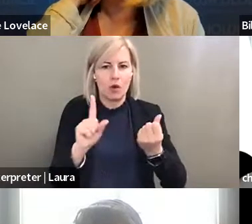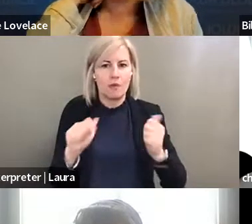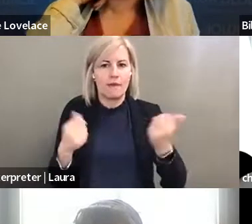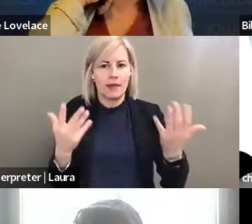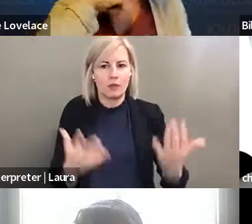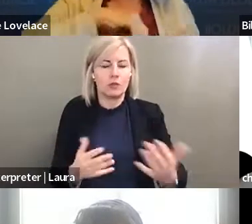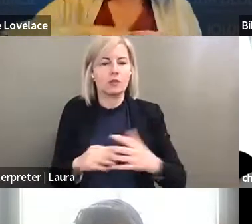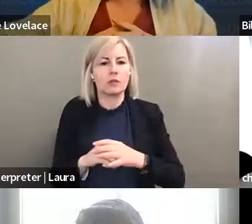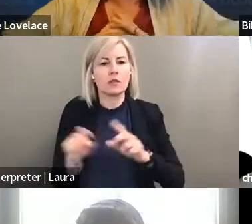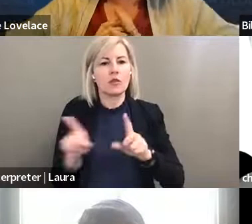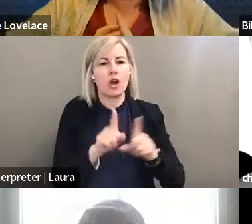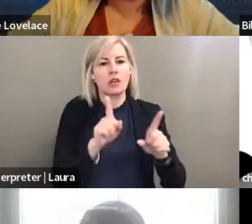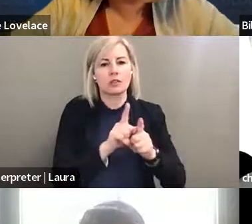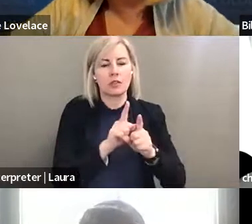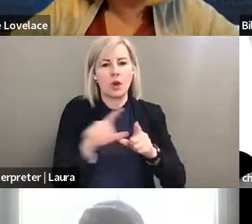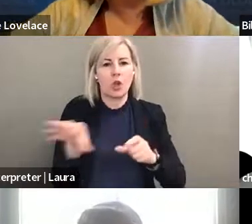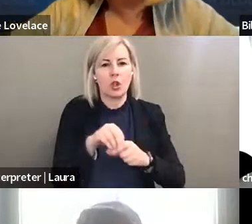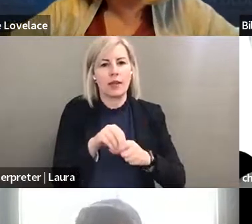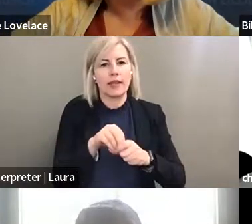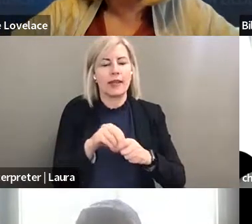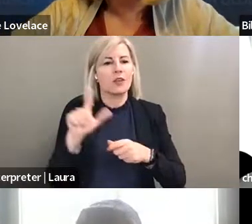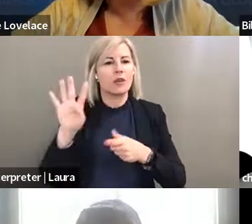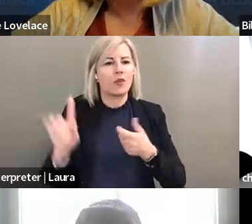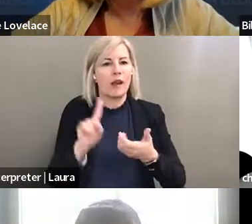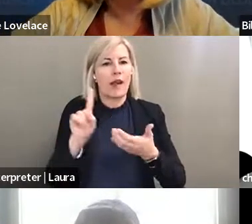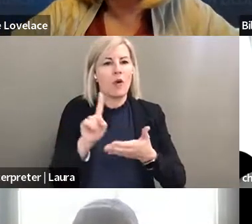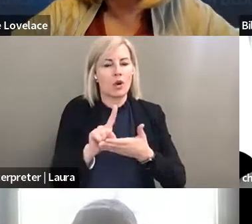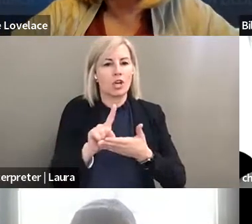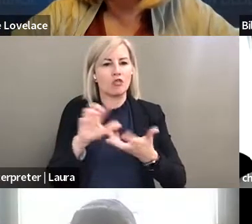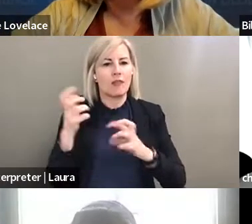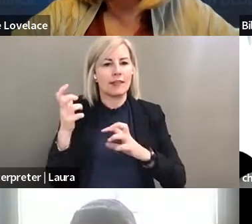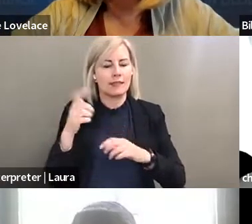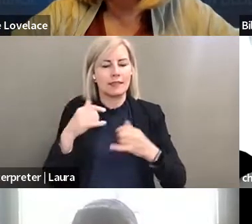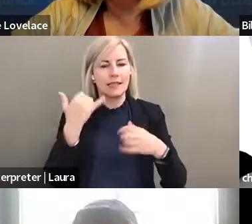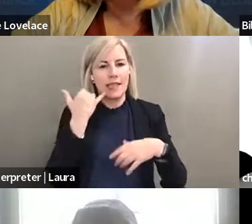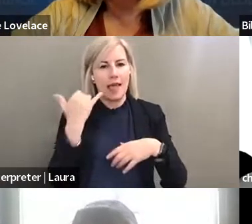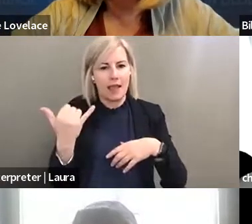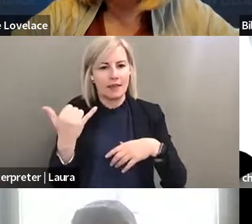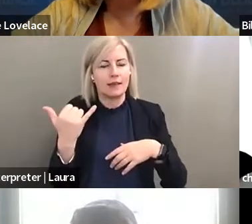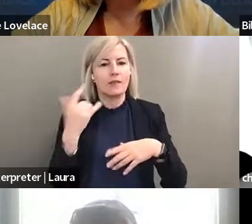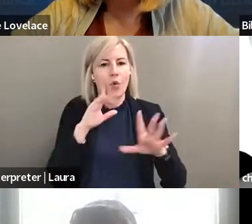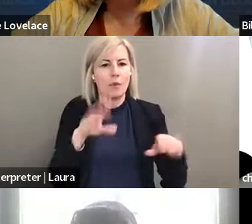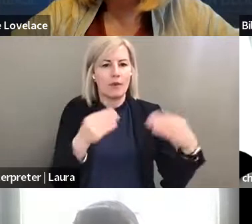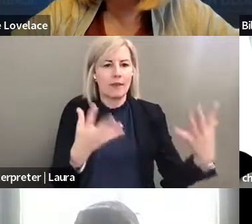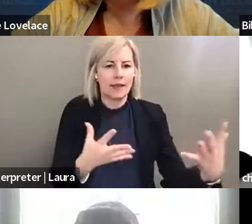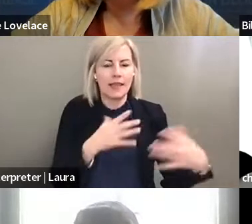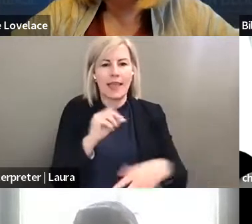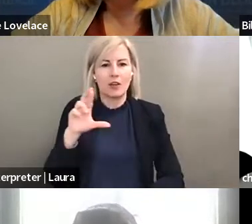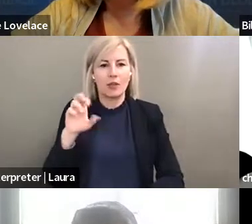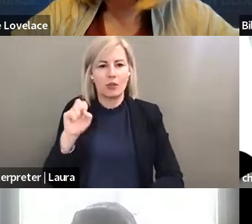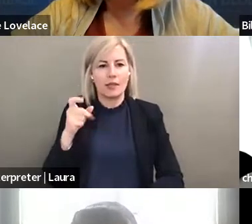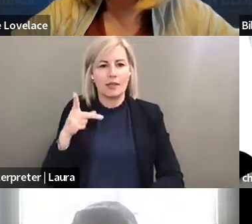then they're also building into that a 24-hour crisis line for providers, as well as respite services